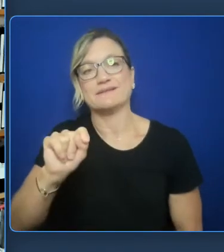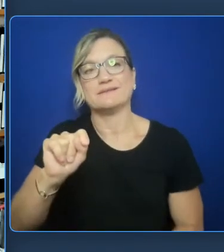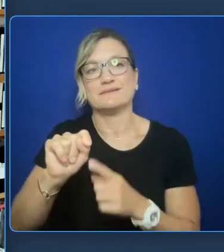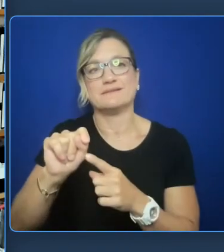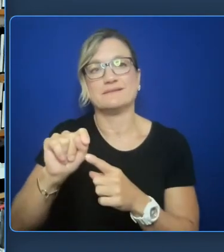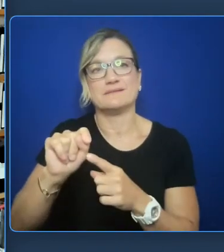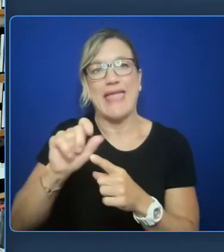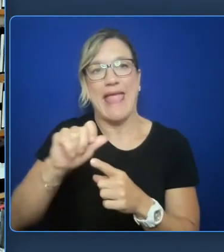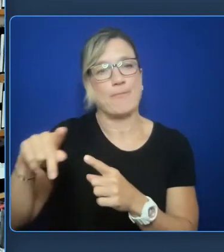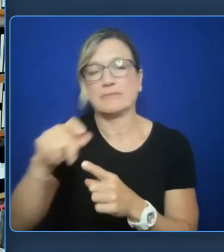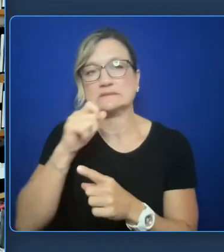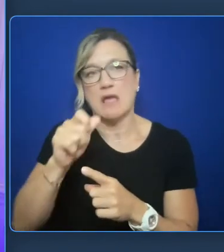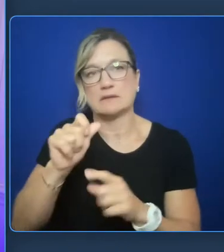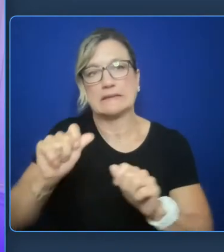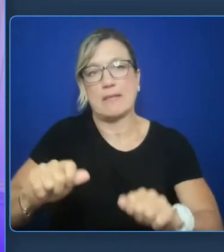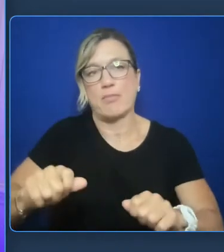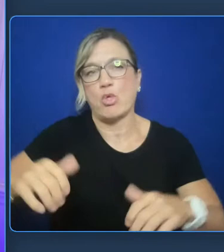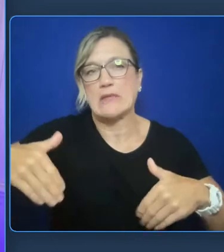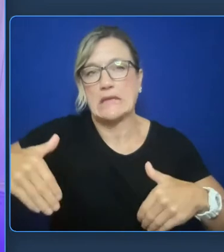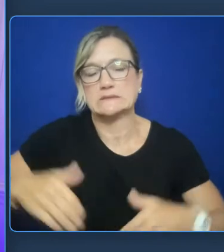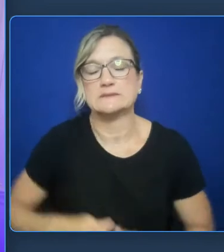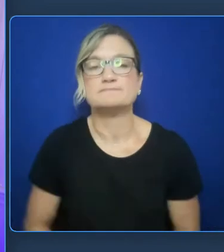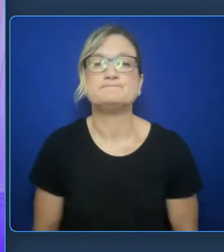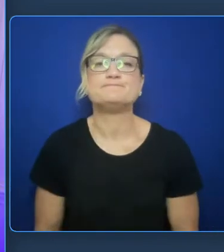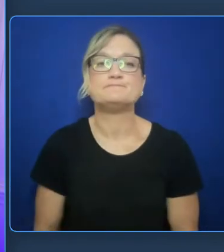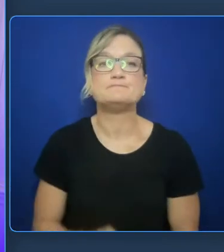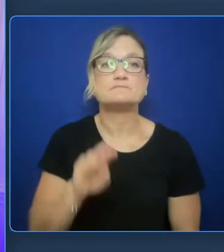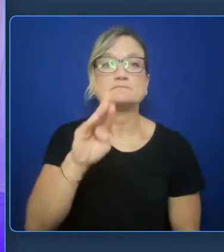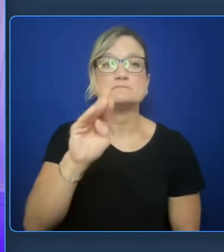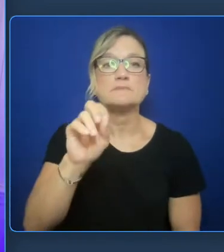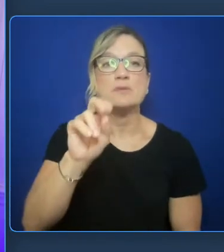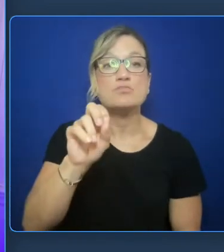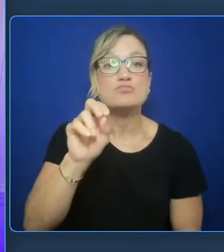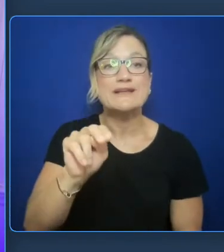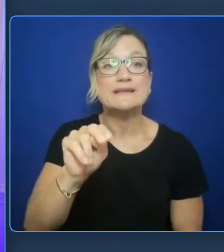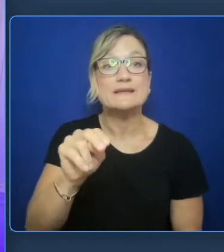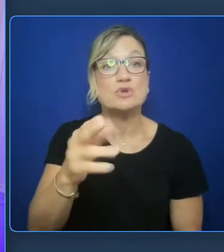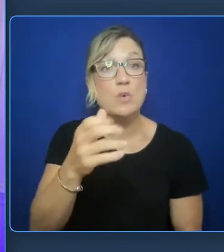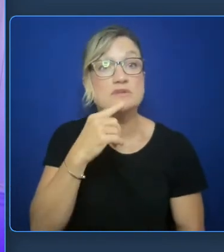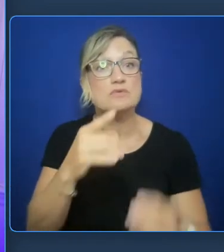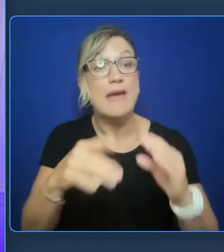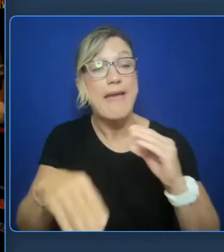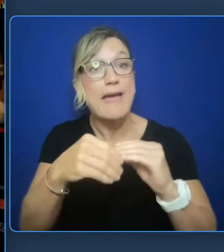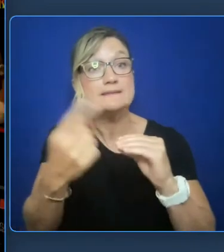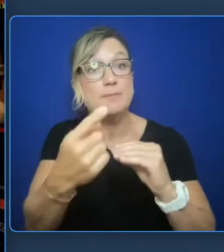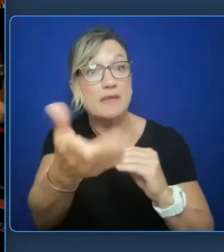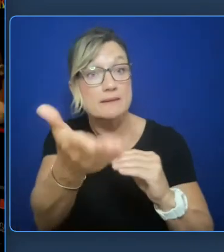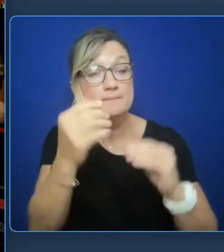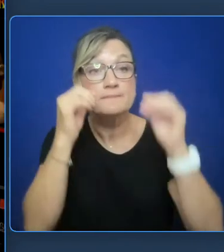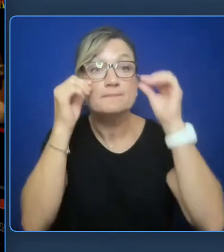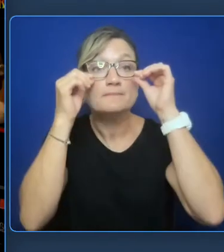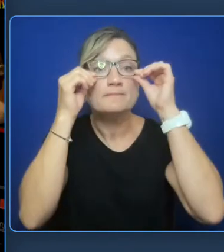yet. And Brendan wanted to chime in on this. Brendan? Oh, good.